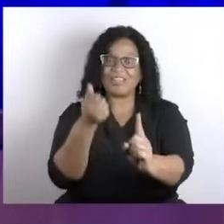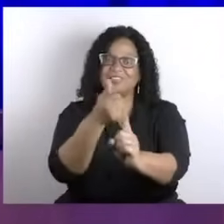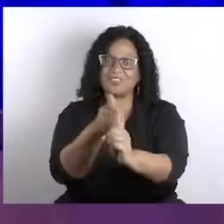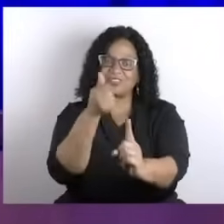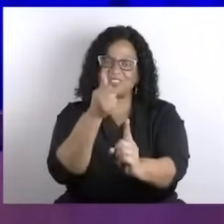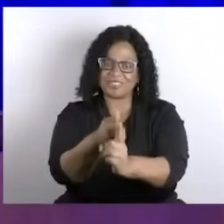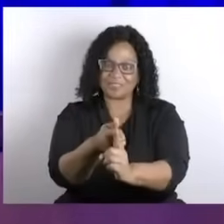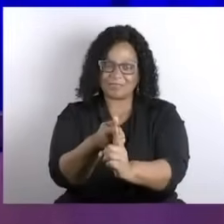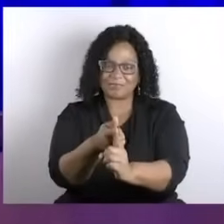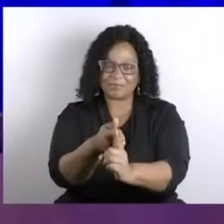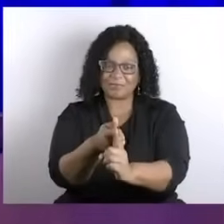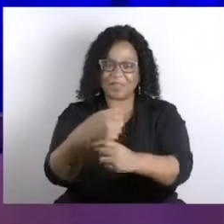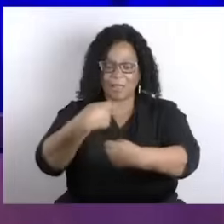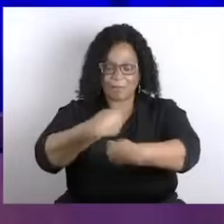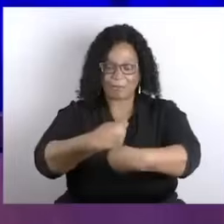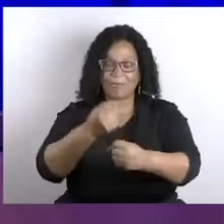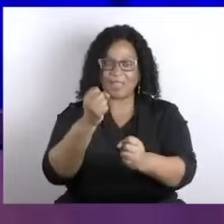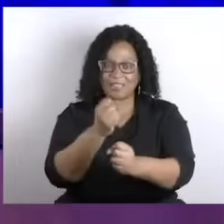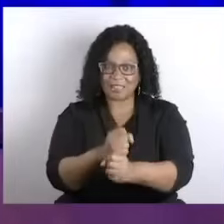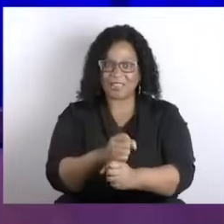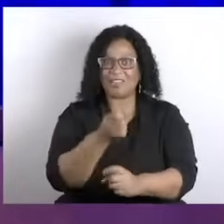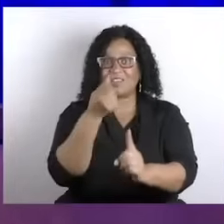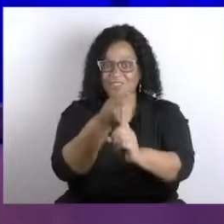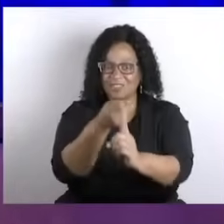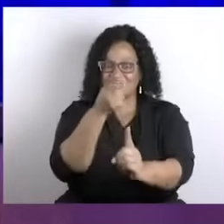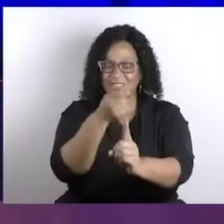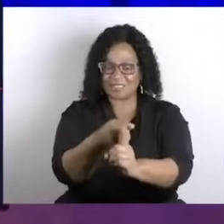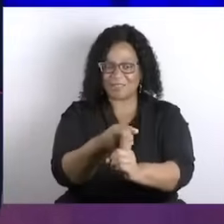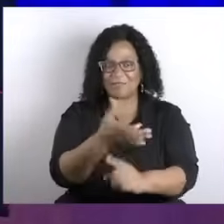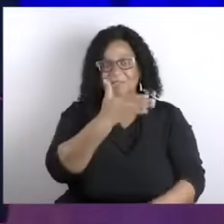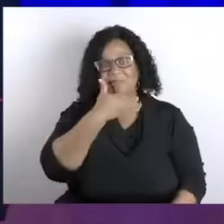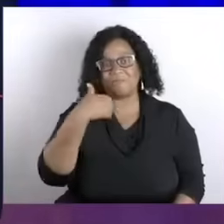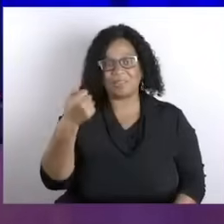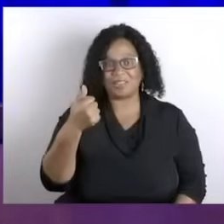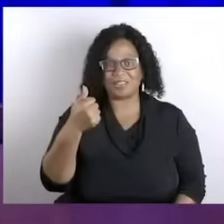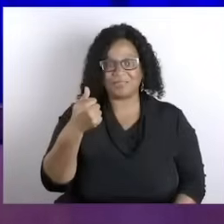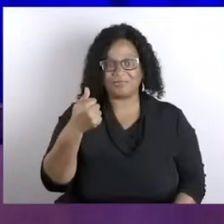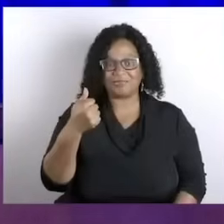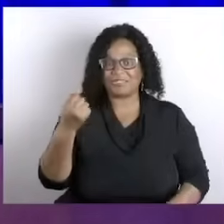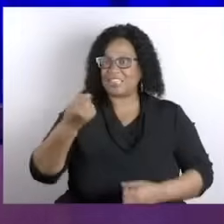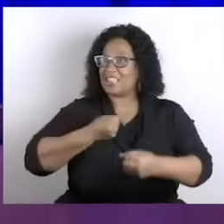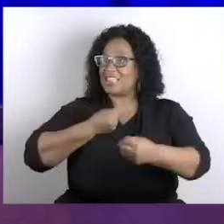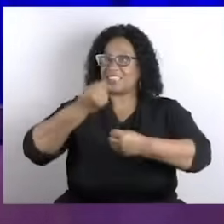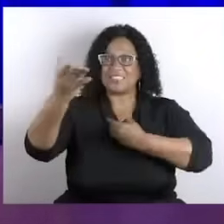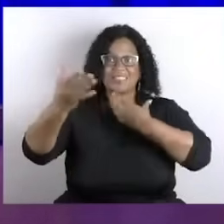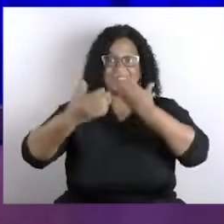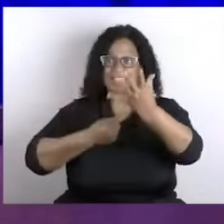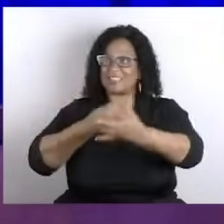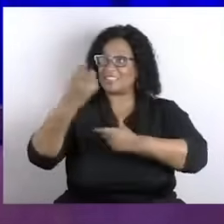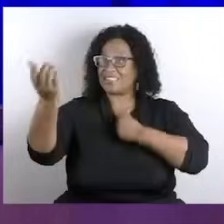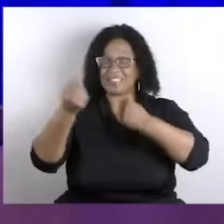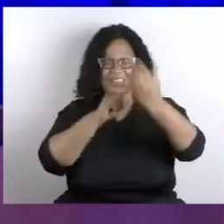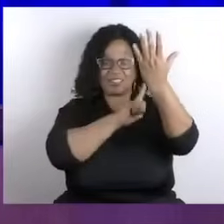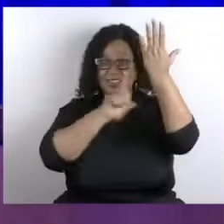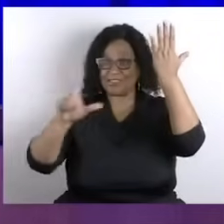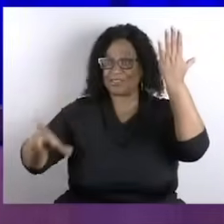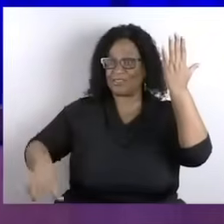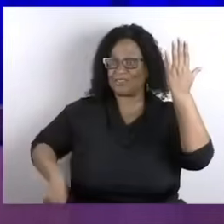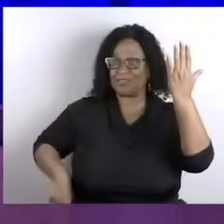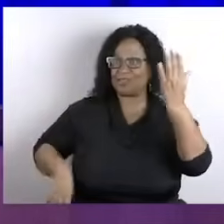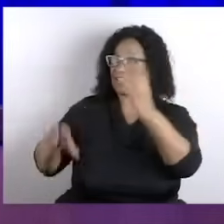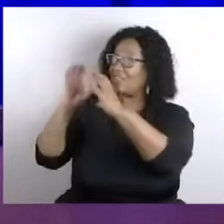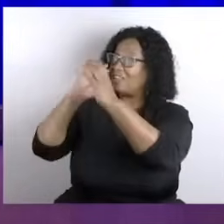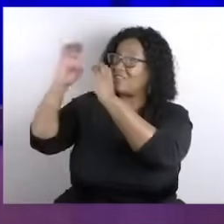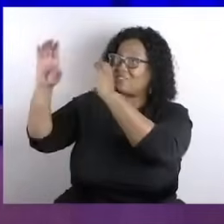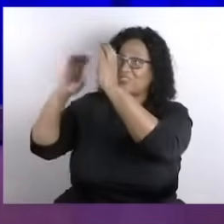can make yourself better. Sing a song of praise unto the Lord and change your disposition. Talk to your God